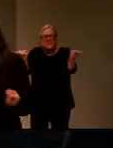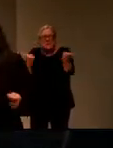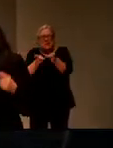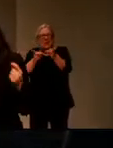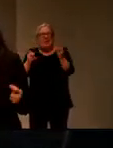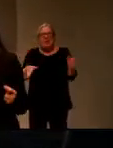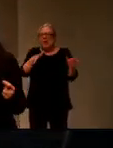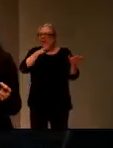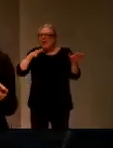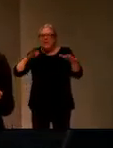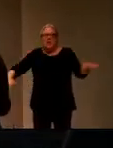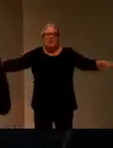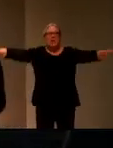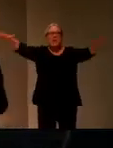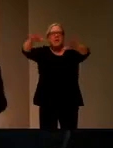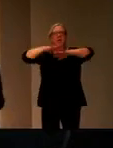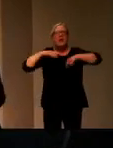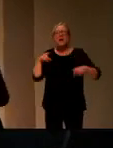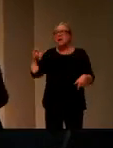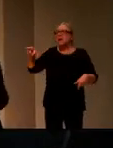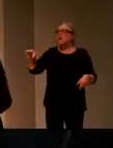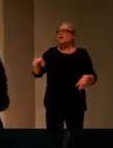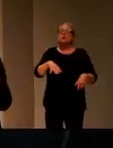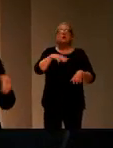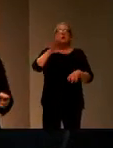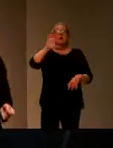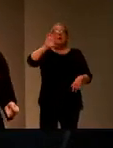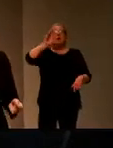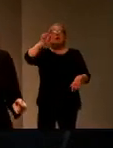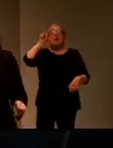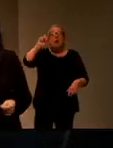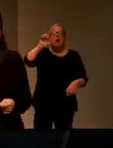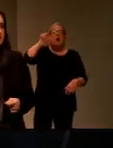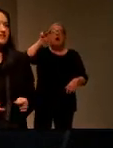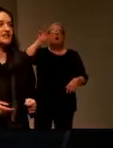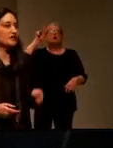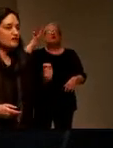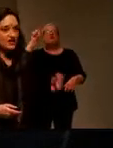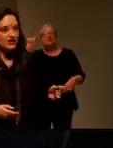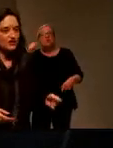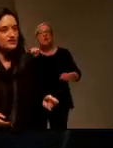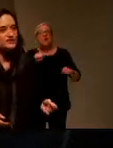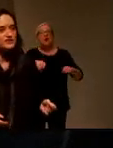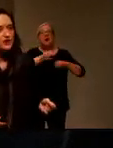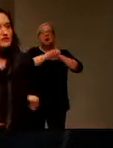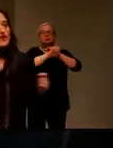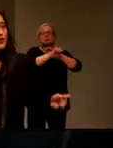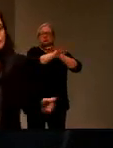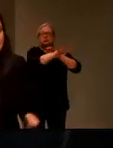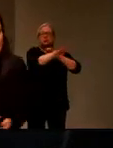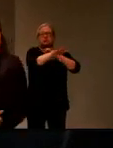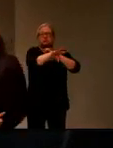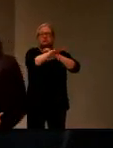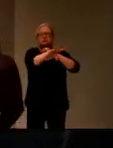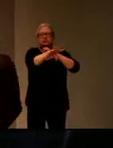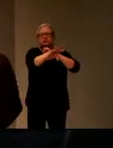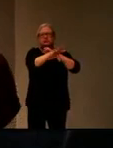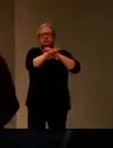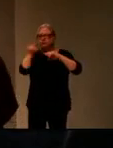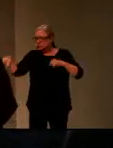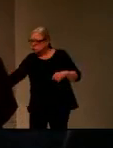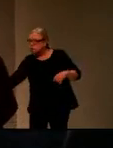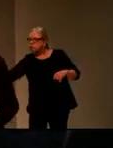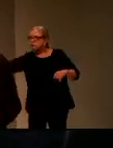And so she had been breathing exhaust from cars and trucks and other vehicles over the course of her young